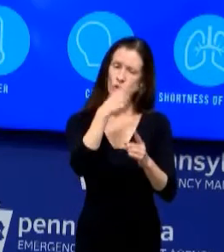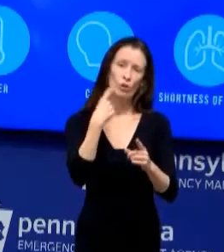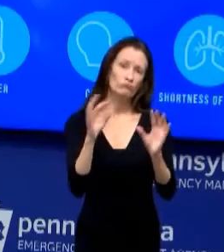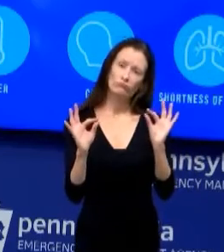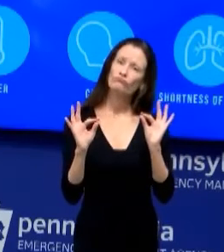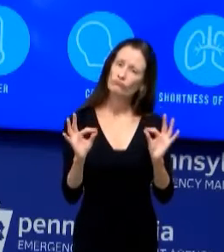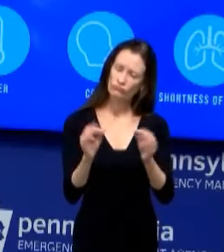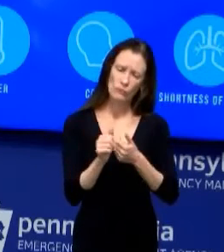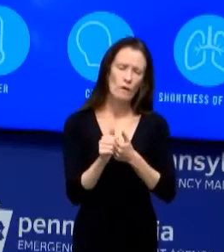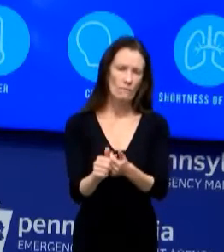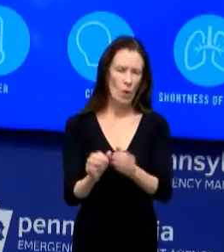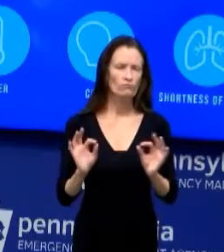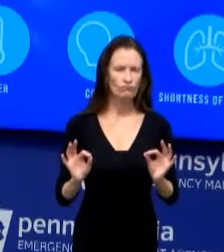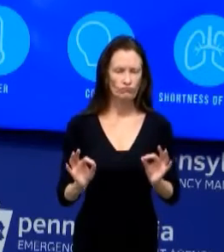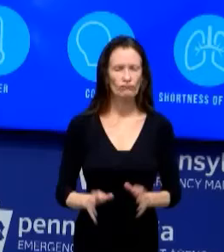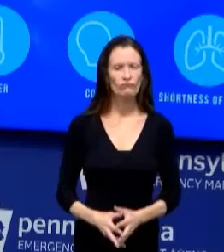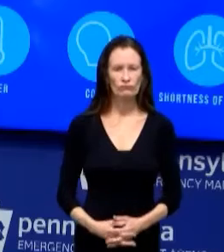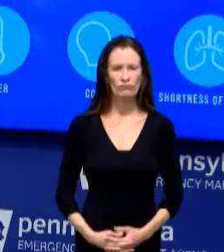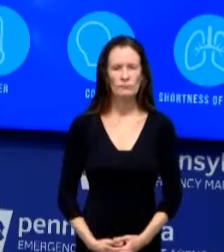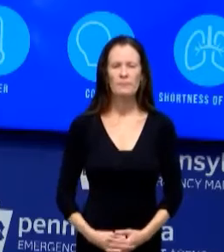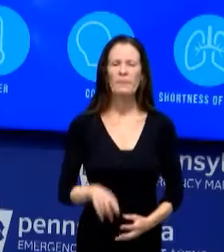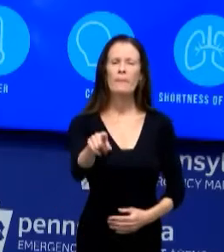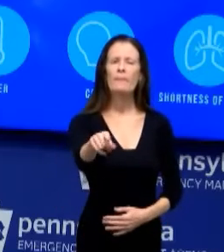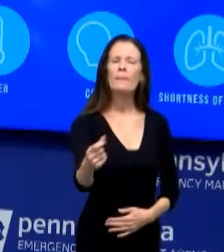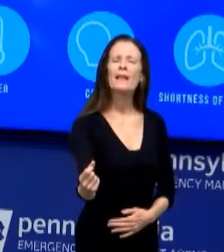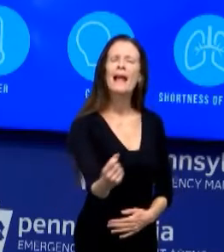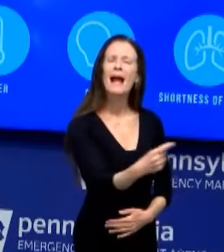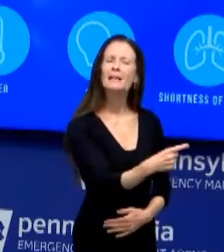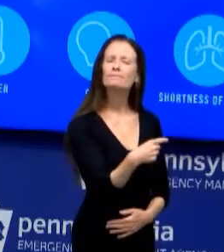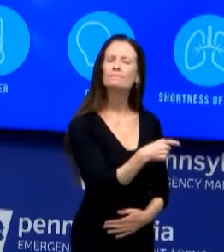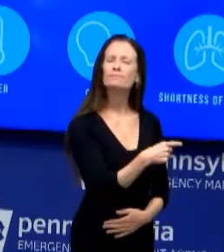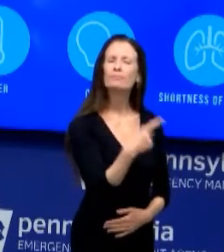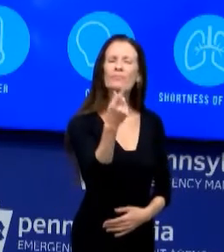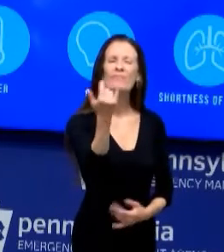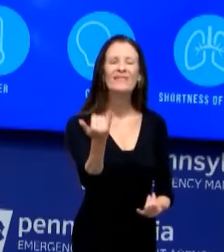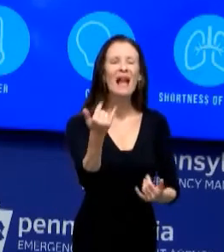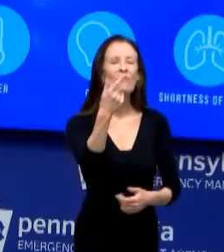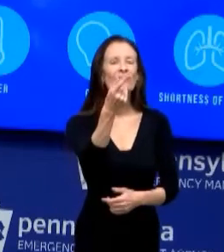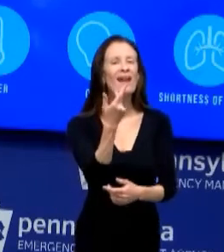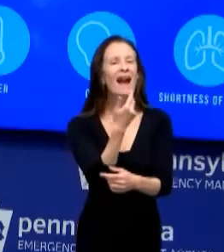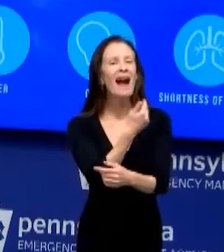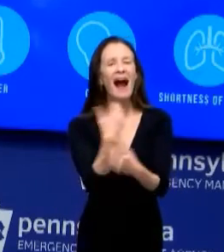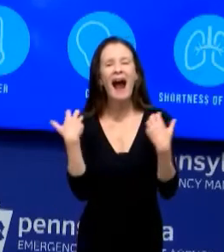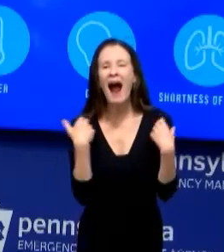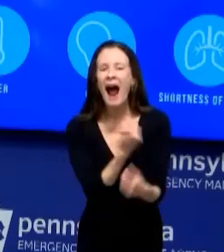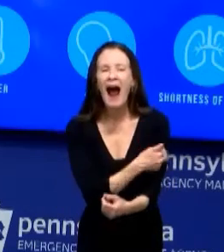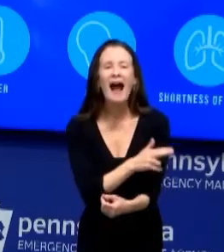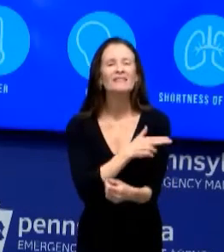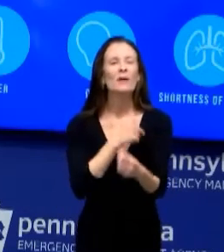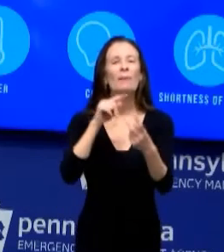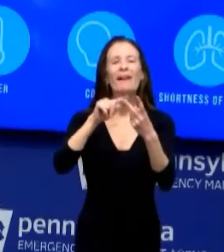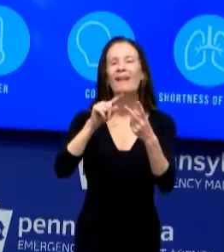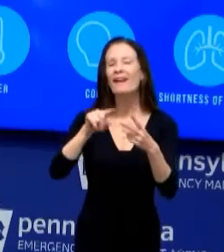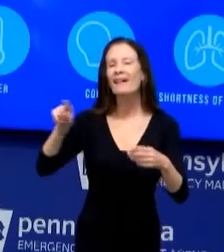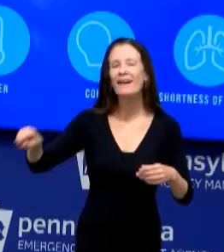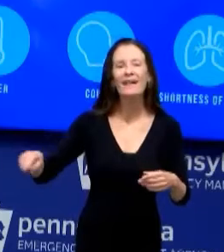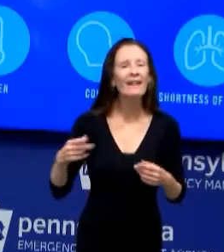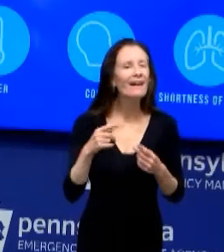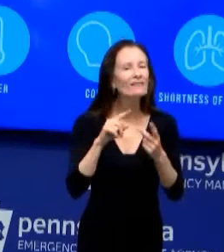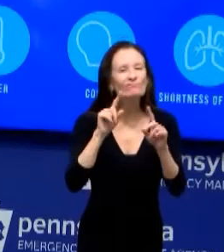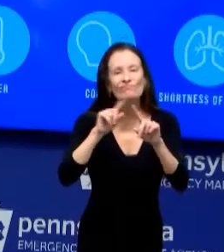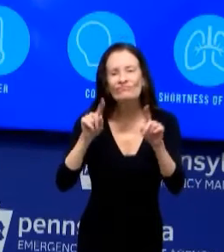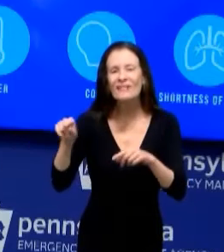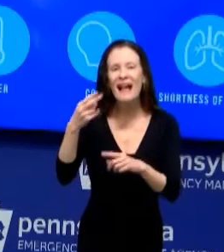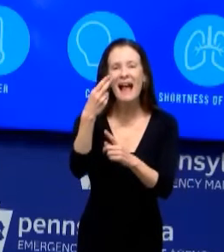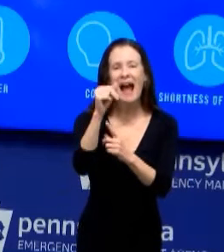and Harrisburg areas. Is the health department tracking the state's ICUs, such as how much of them are in use right now and what capacity